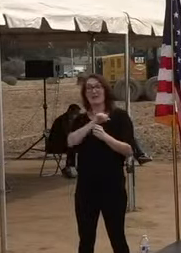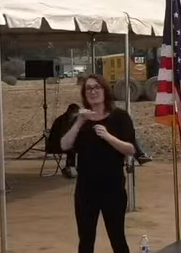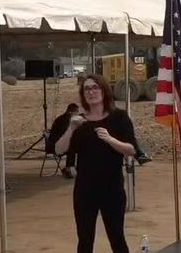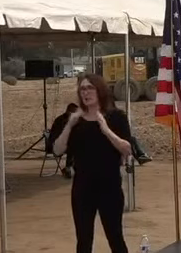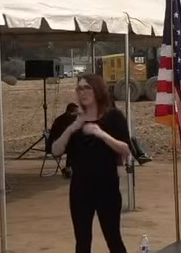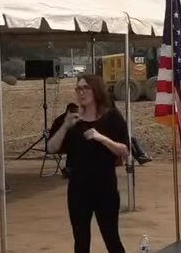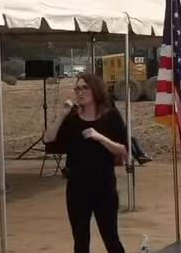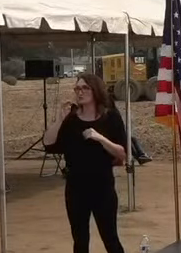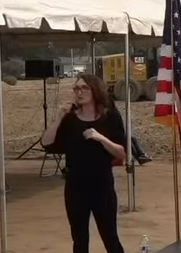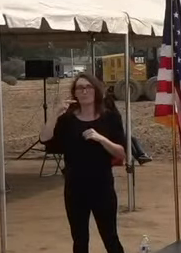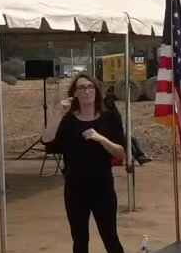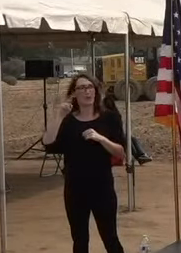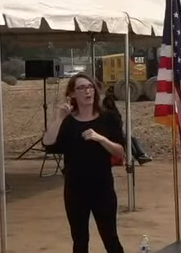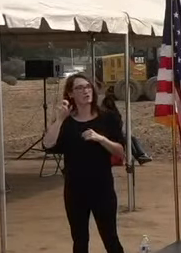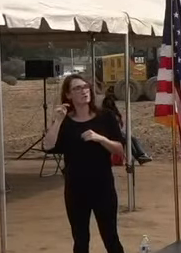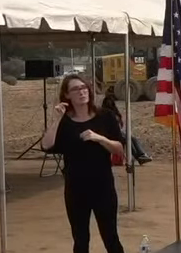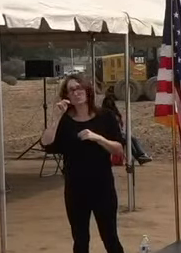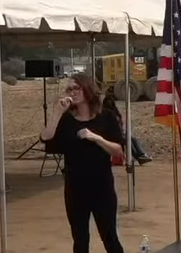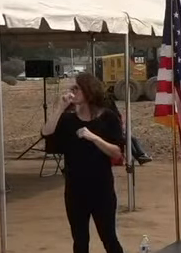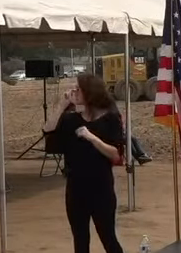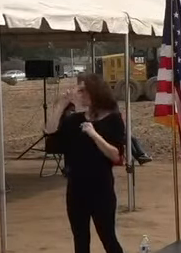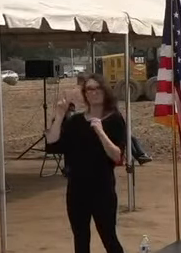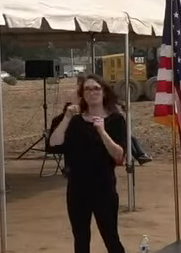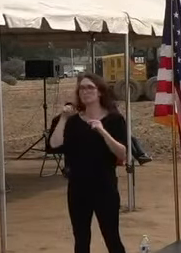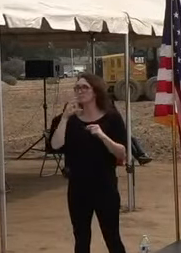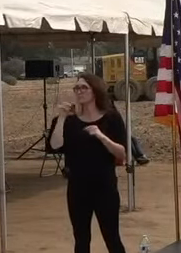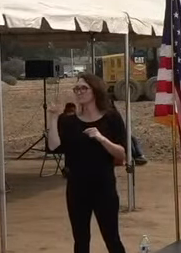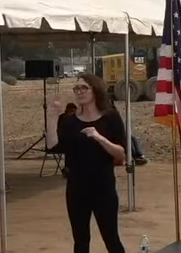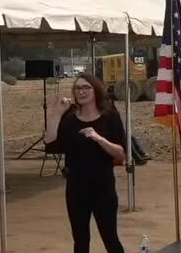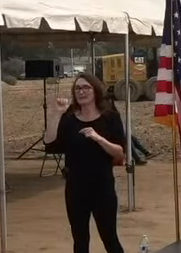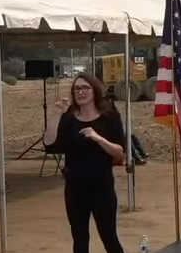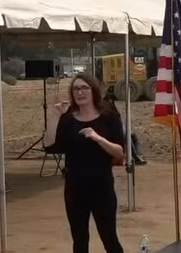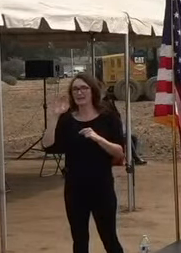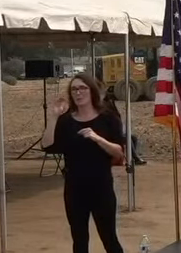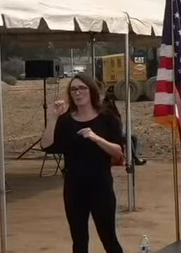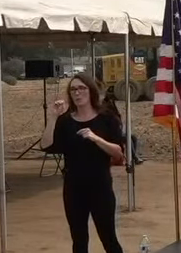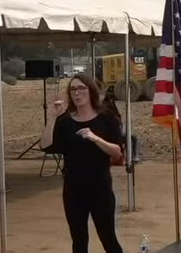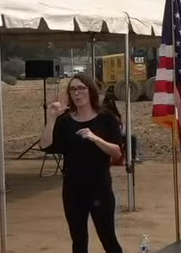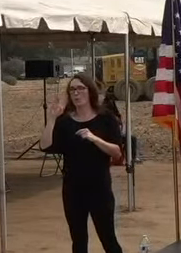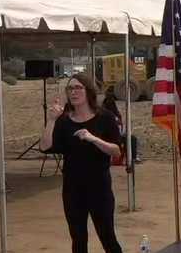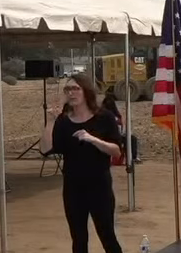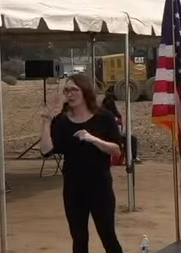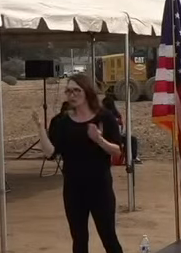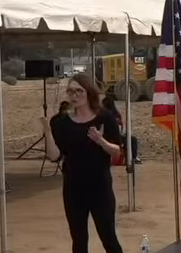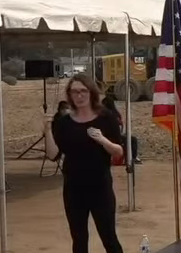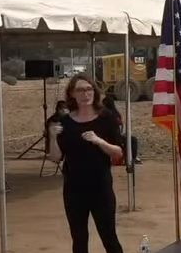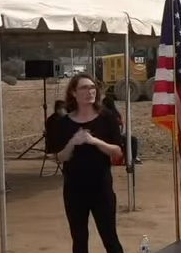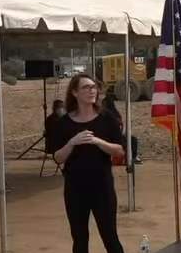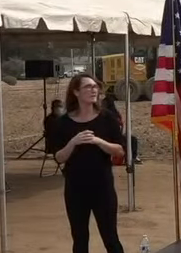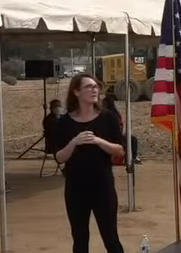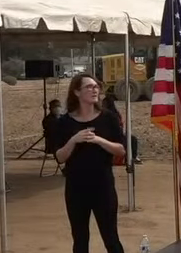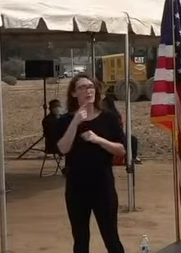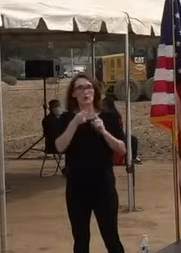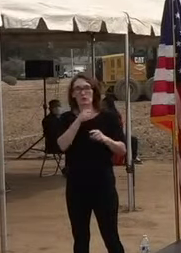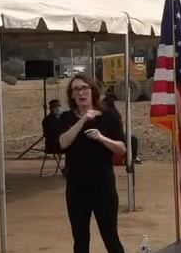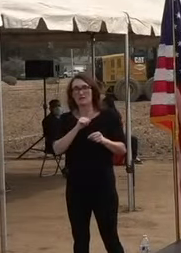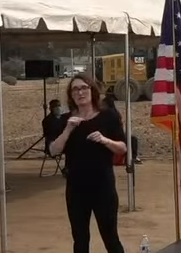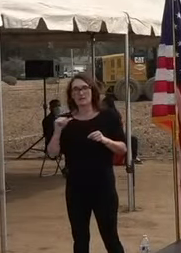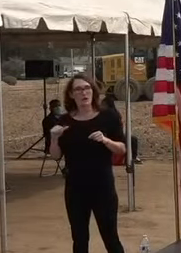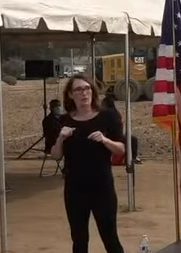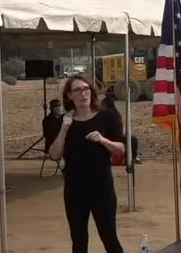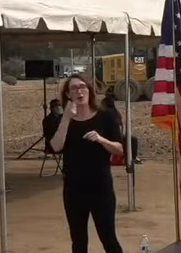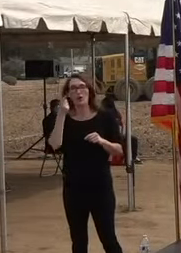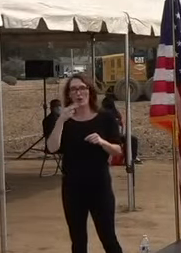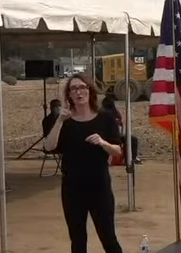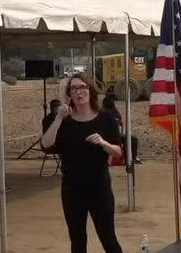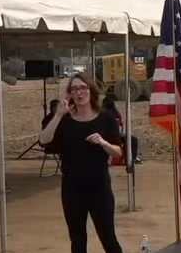Assemblymember Jim Patterson, and Ian Colbert is here with us. We have from Assemblymember Dr.